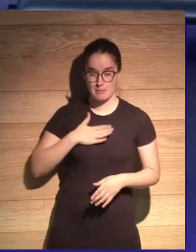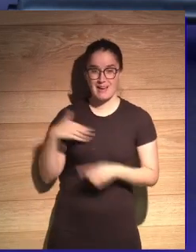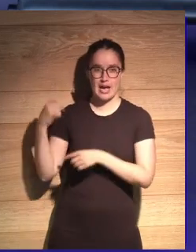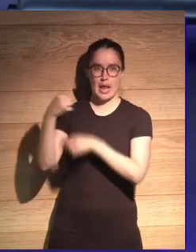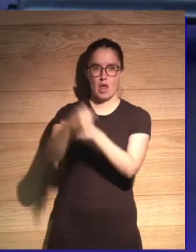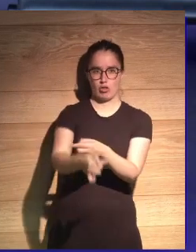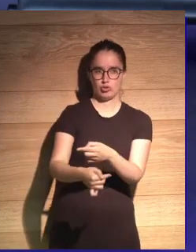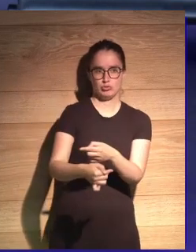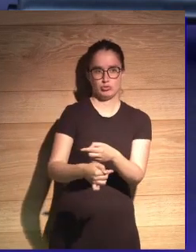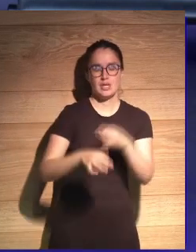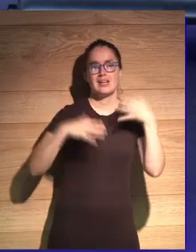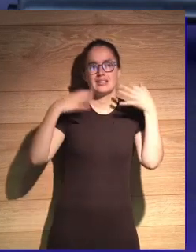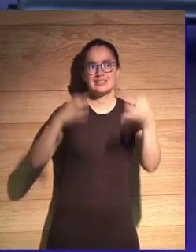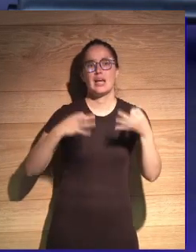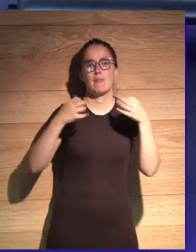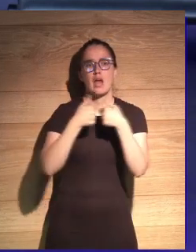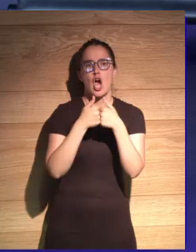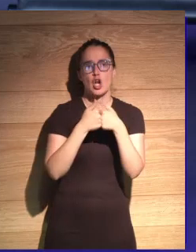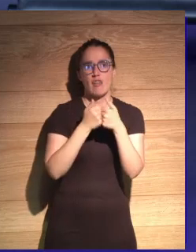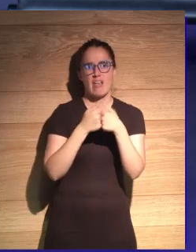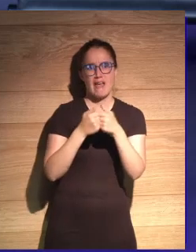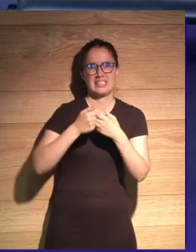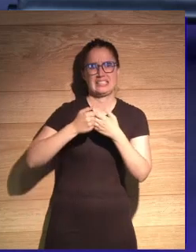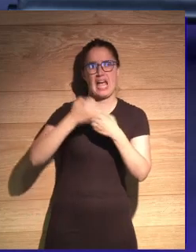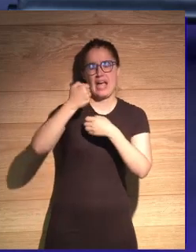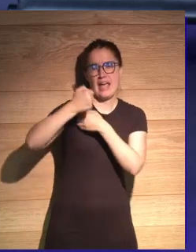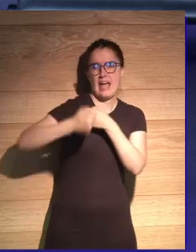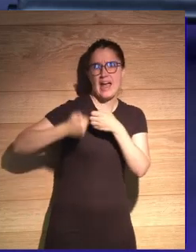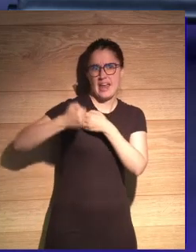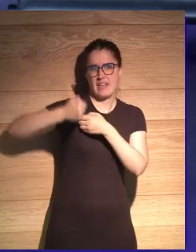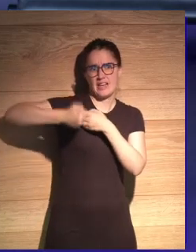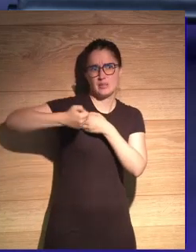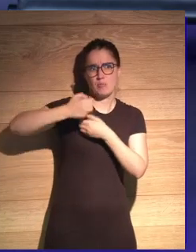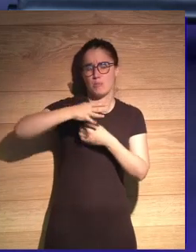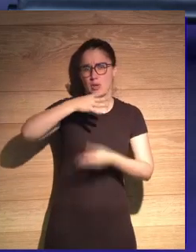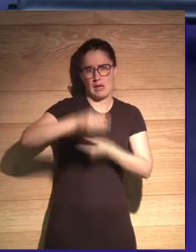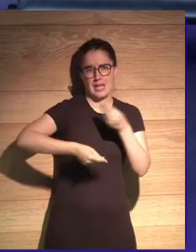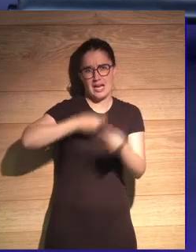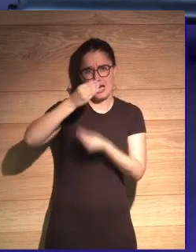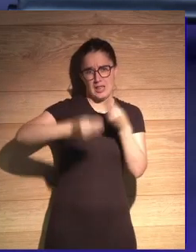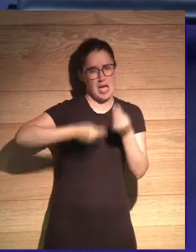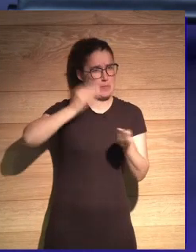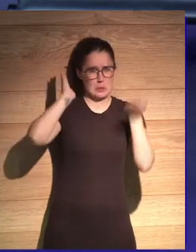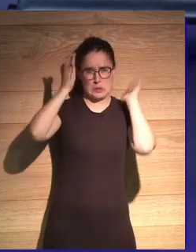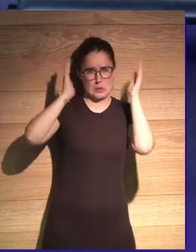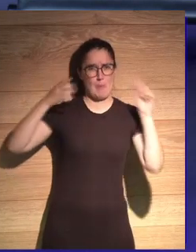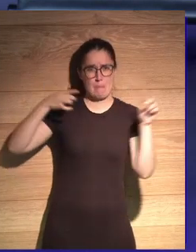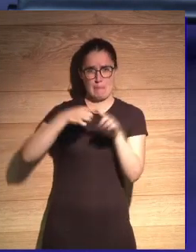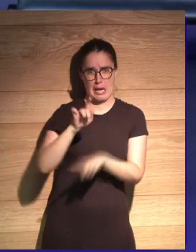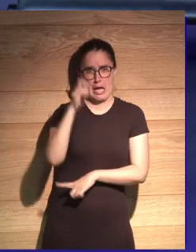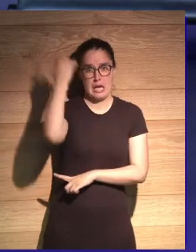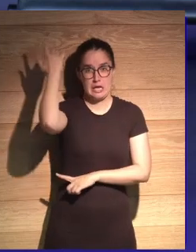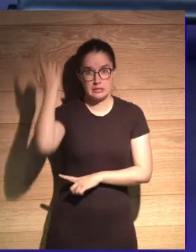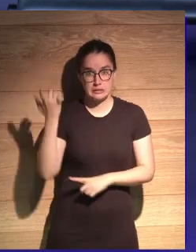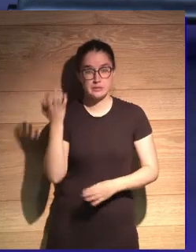a video game. If the children of my generation have always injured knees,